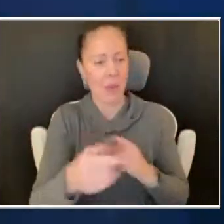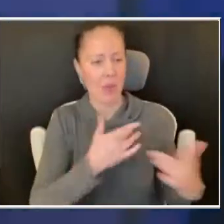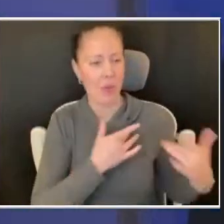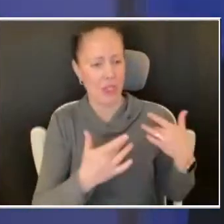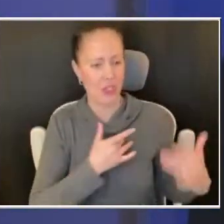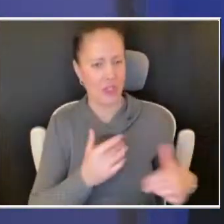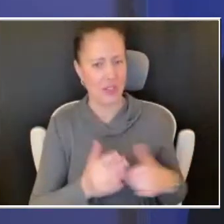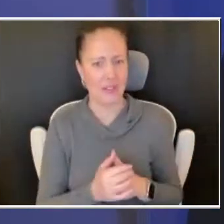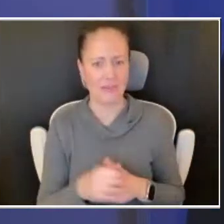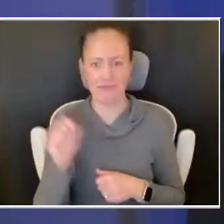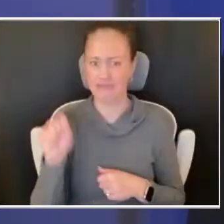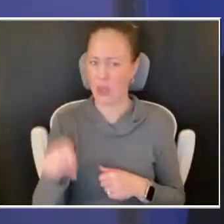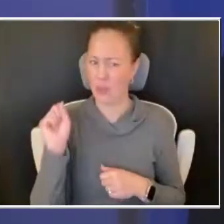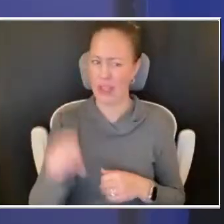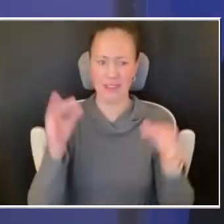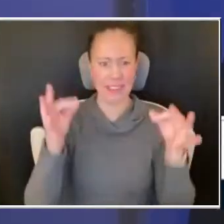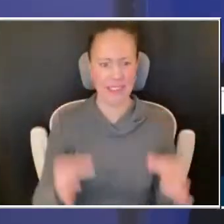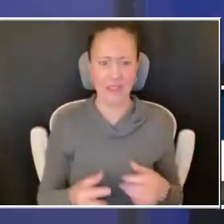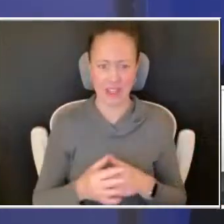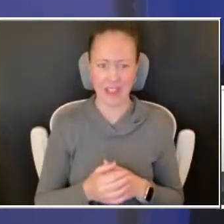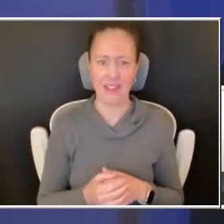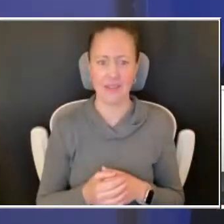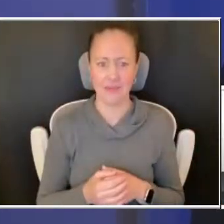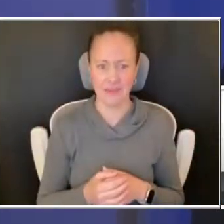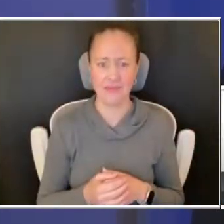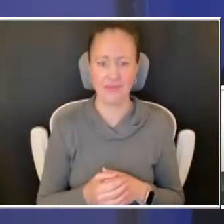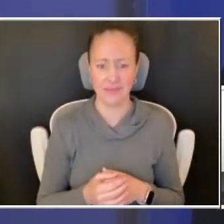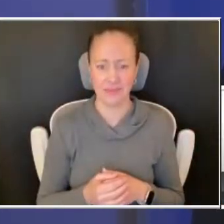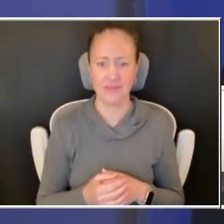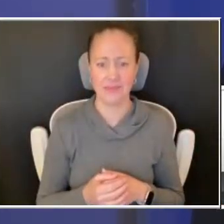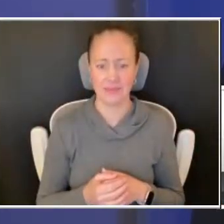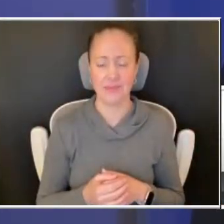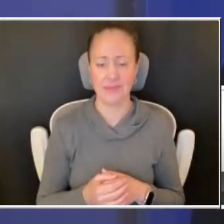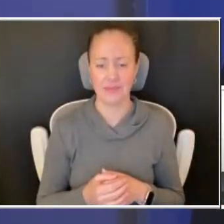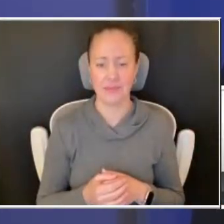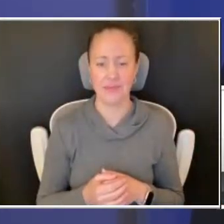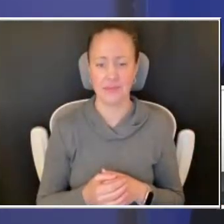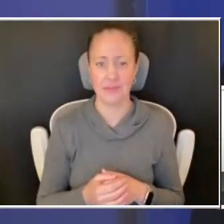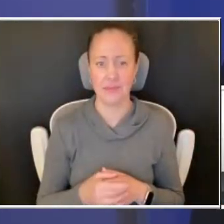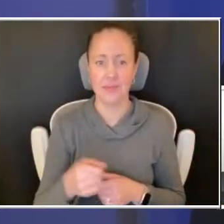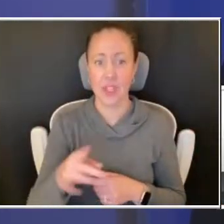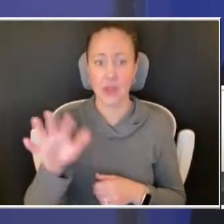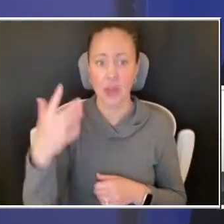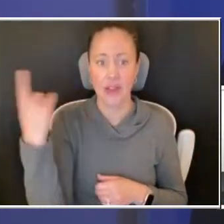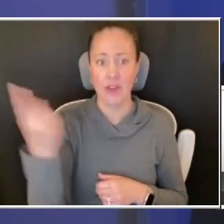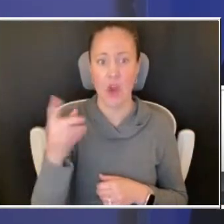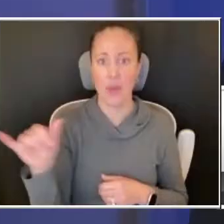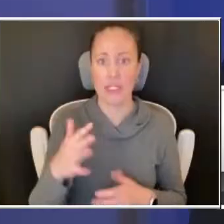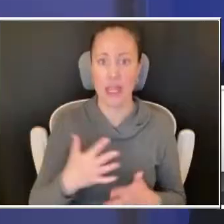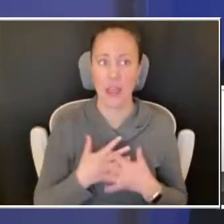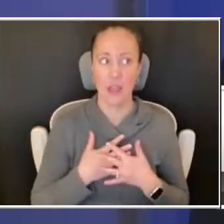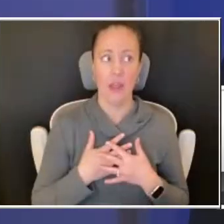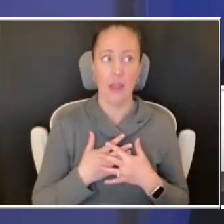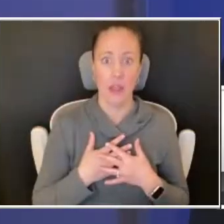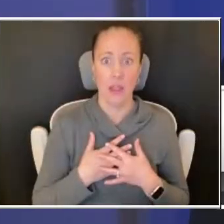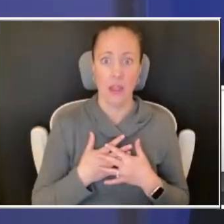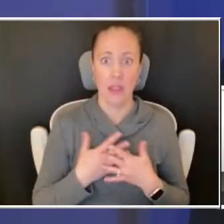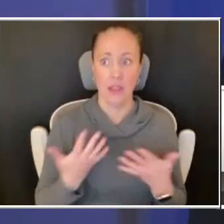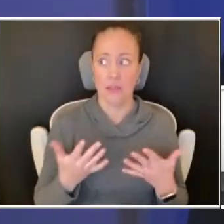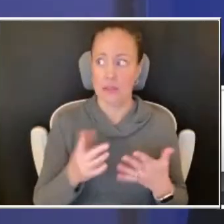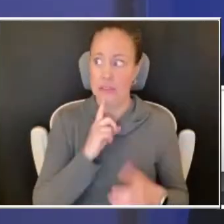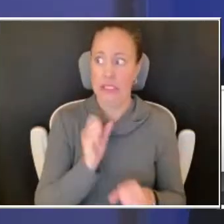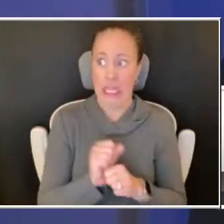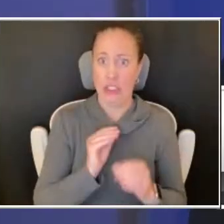Yeah, you are, and you kind of always hold your breath, like, is this really fixed? Is it really, is she going to really be